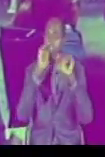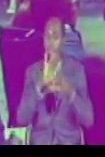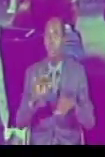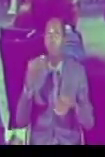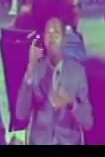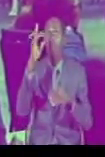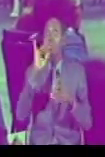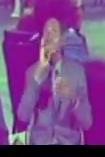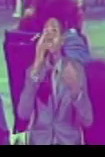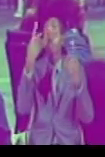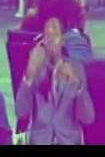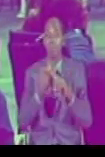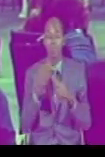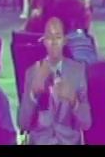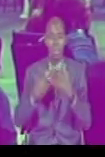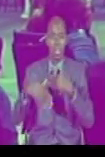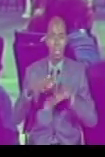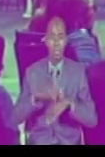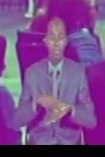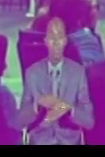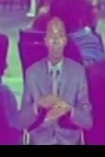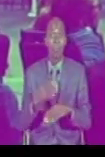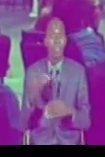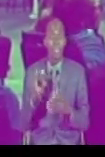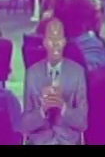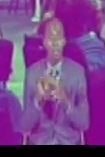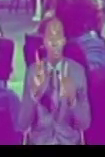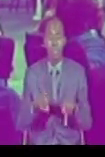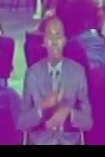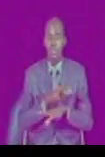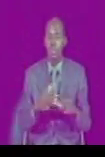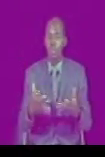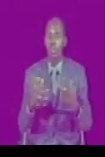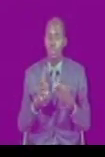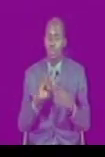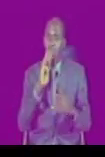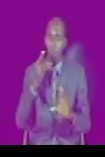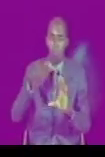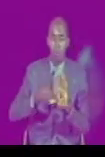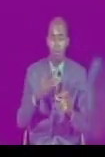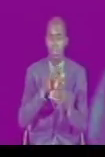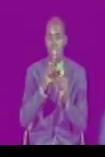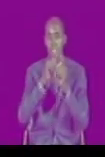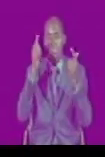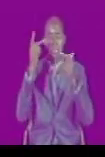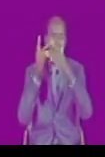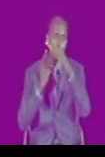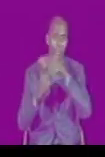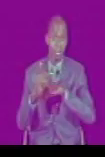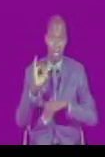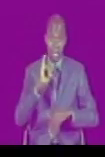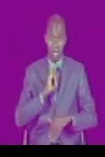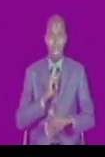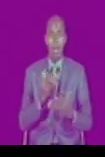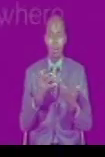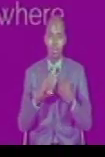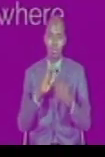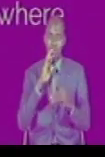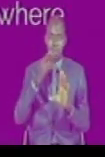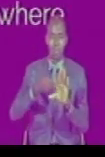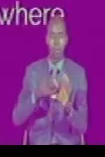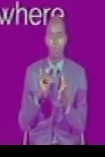of the fulfillment of this great prophecy. I'm going to be a part of that fulfillment. Zephaniah chapter 3,